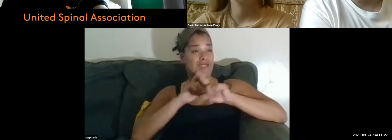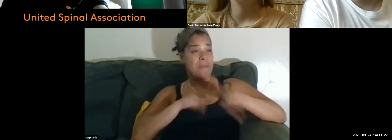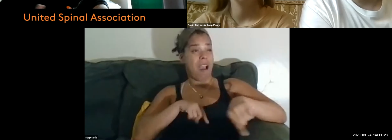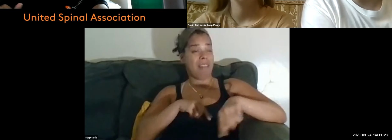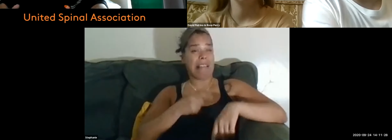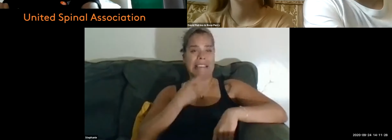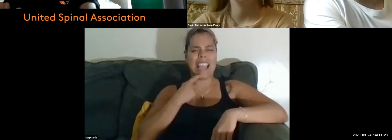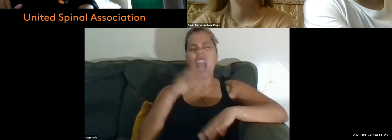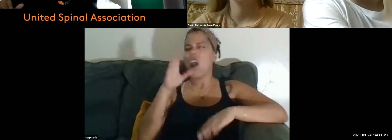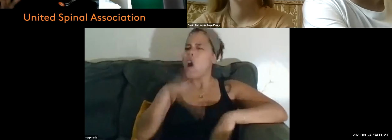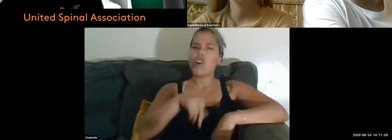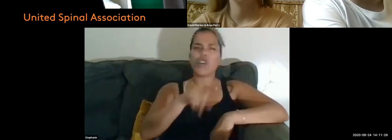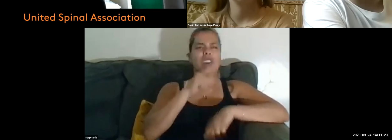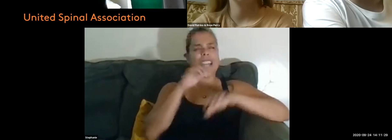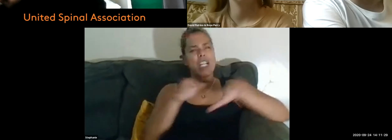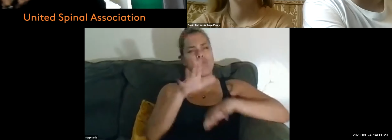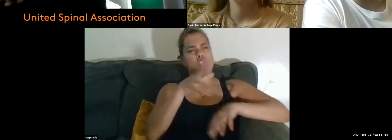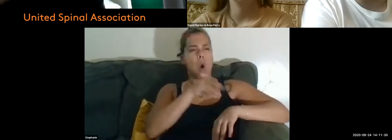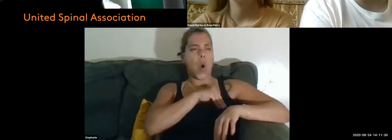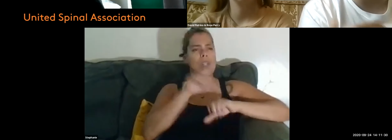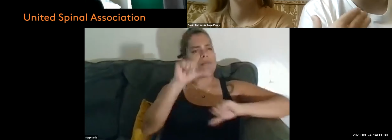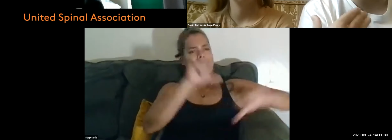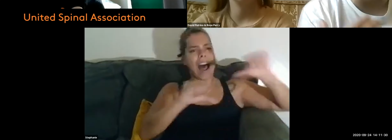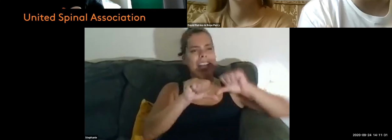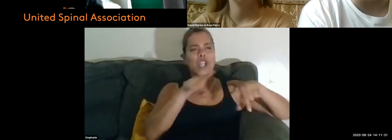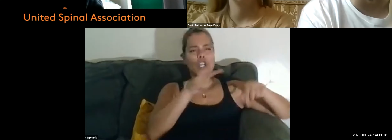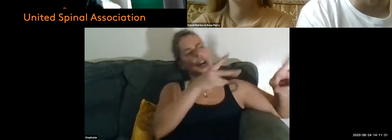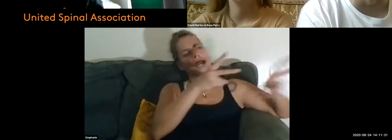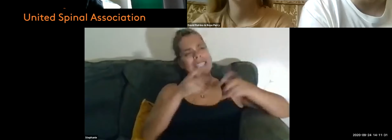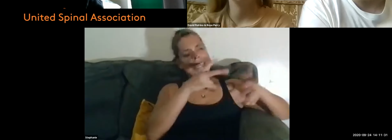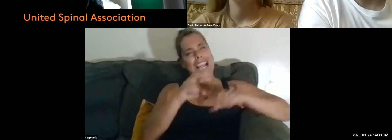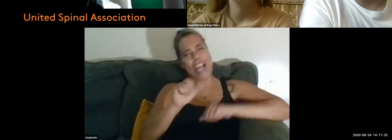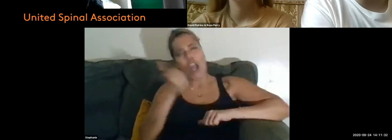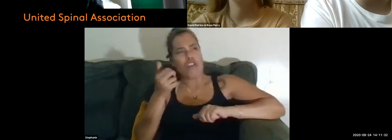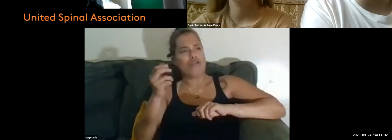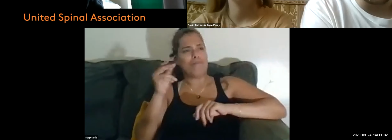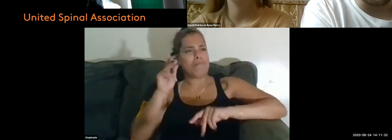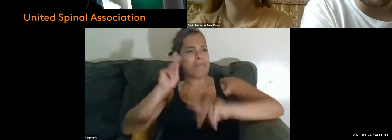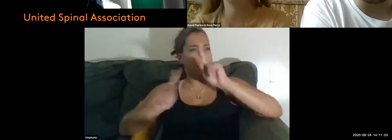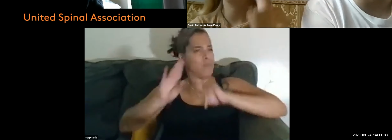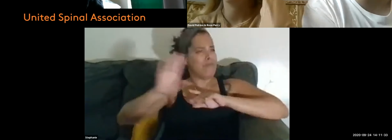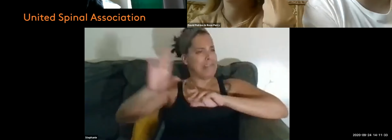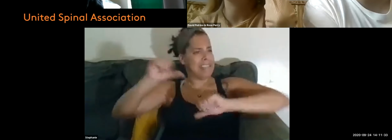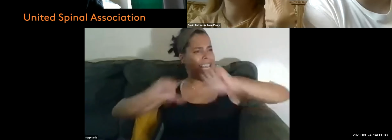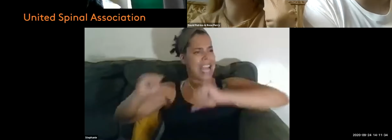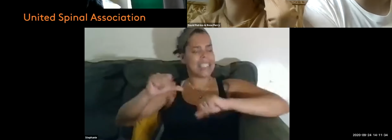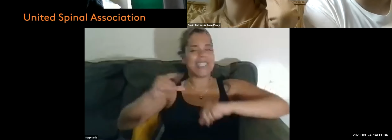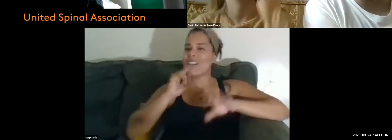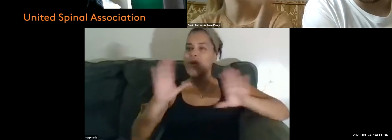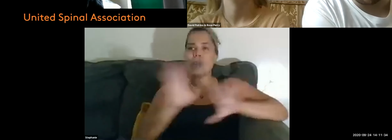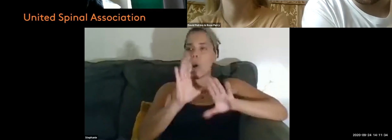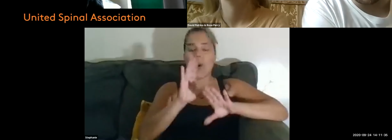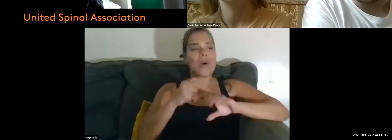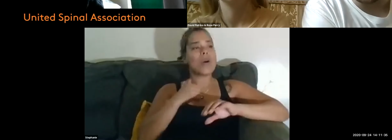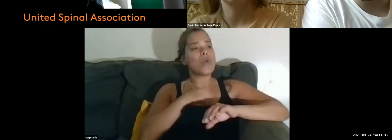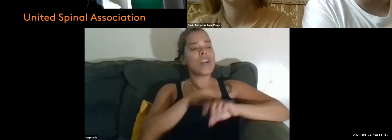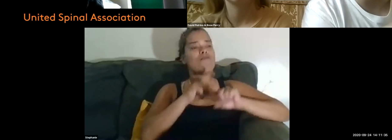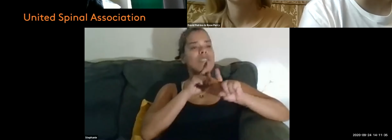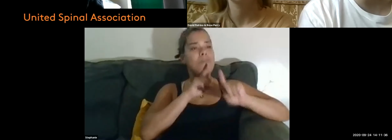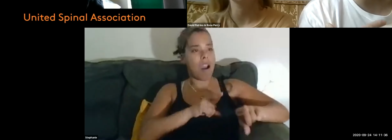You're taking other people's science." And we were like, "No, no, no. we're responding to a need in the